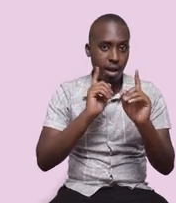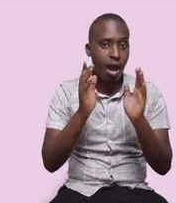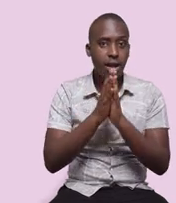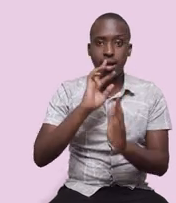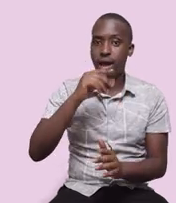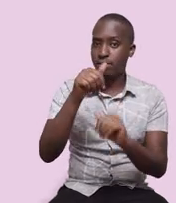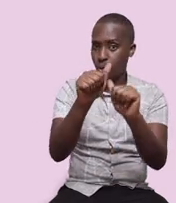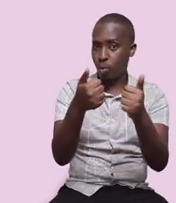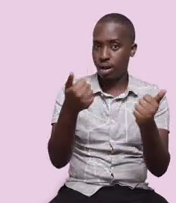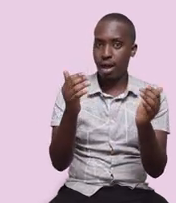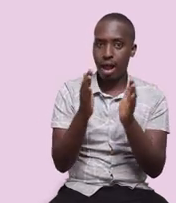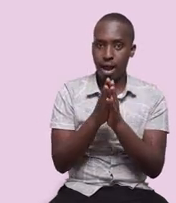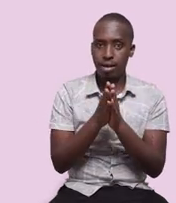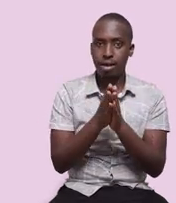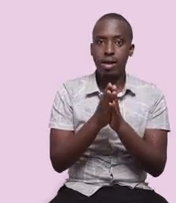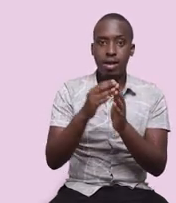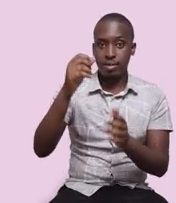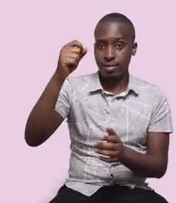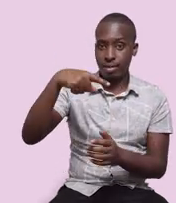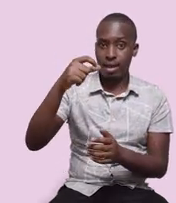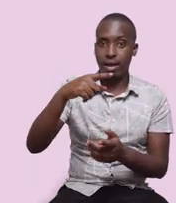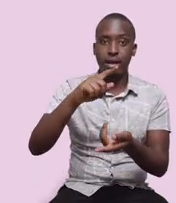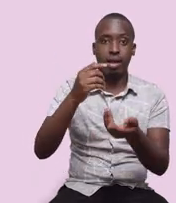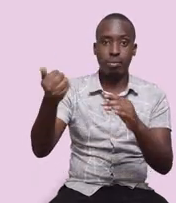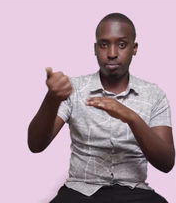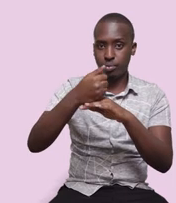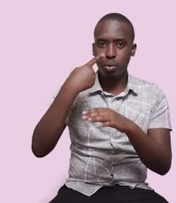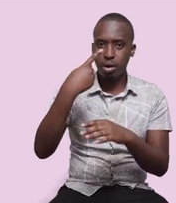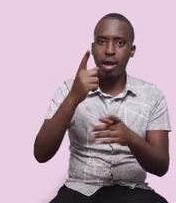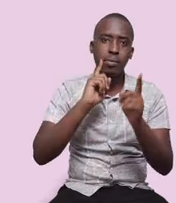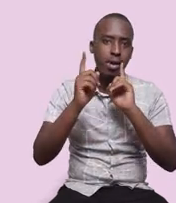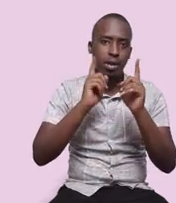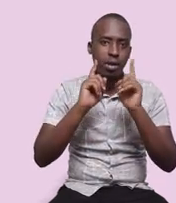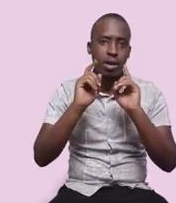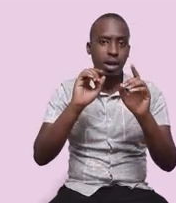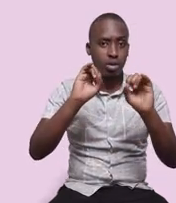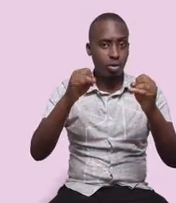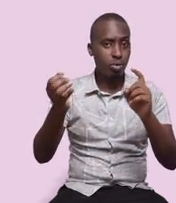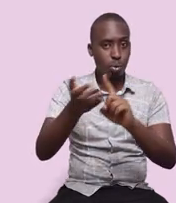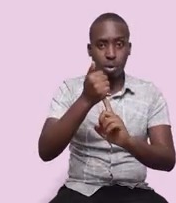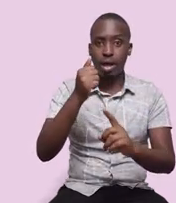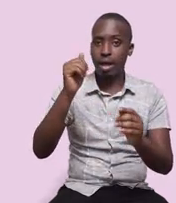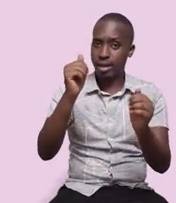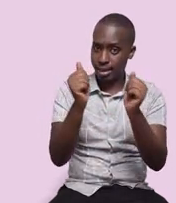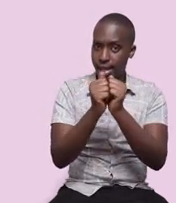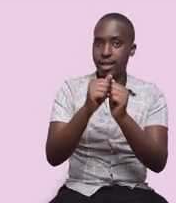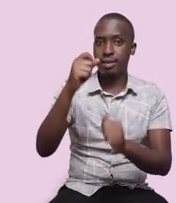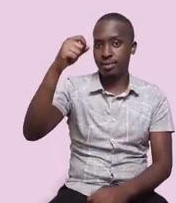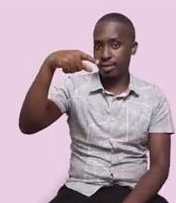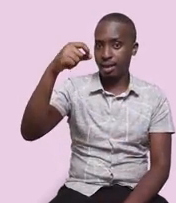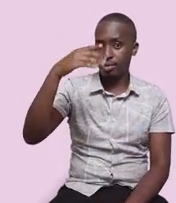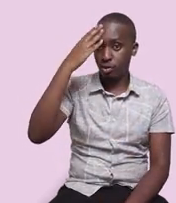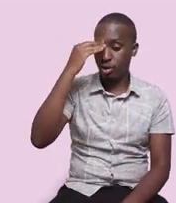Answer correctly and the star will be colored. So try to get all the 10 stars